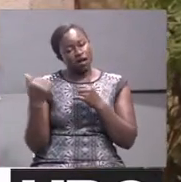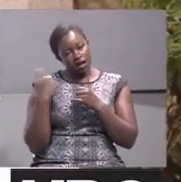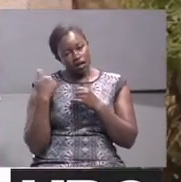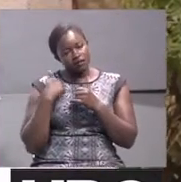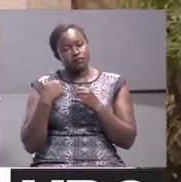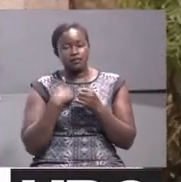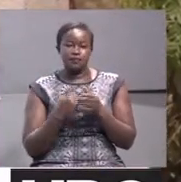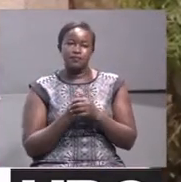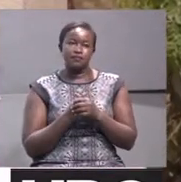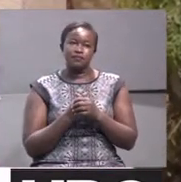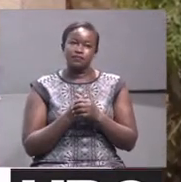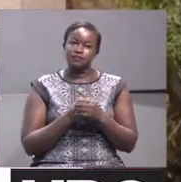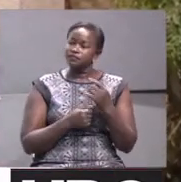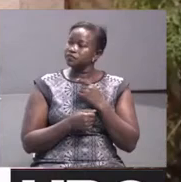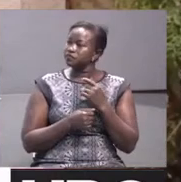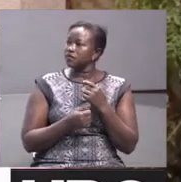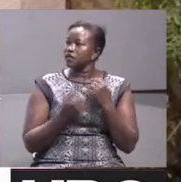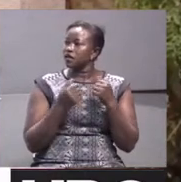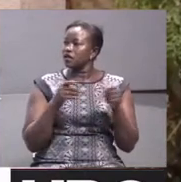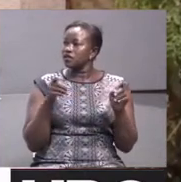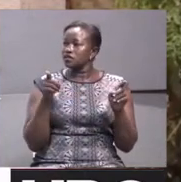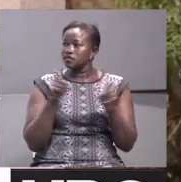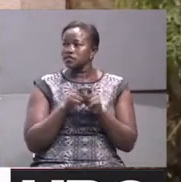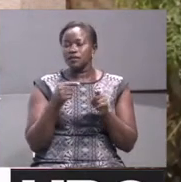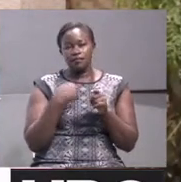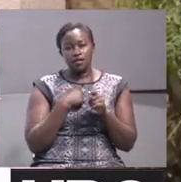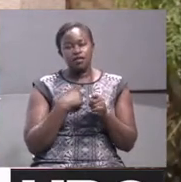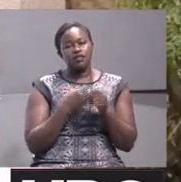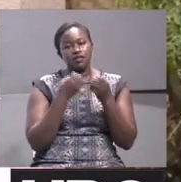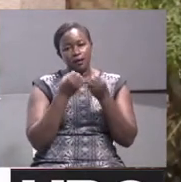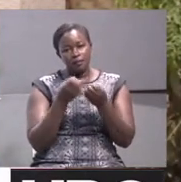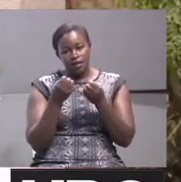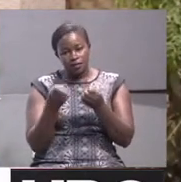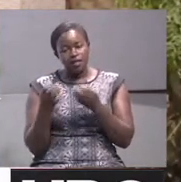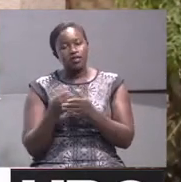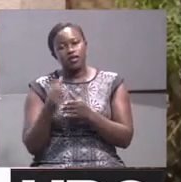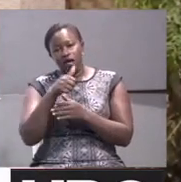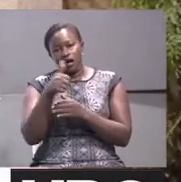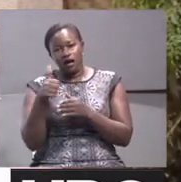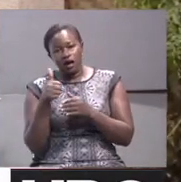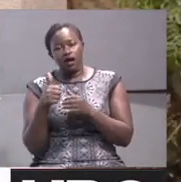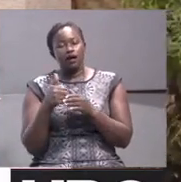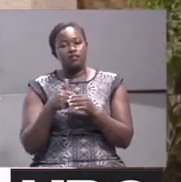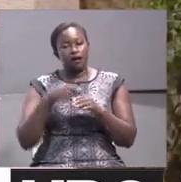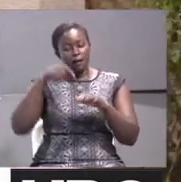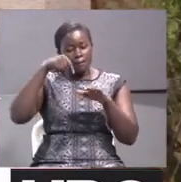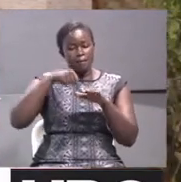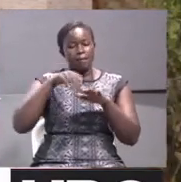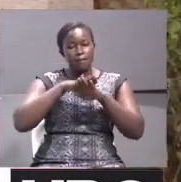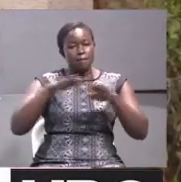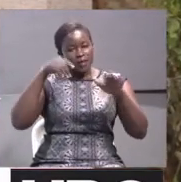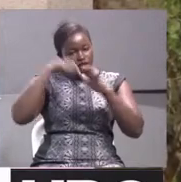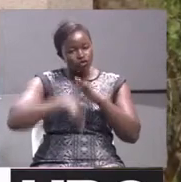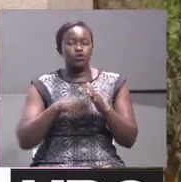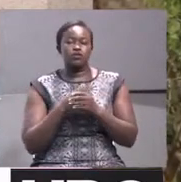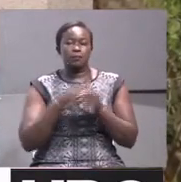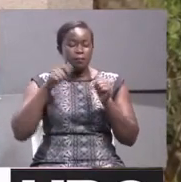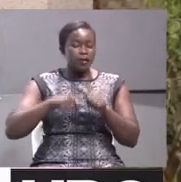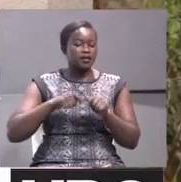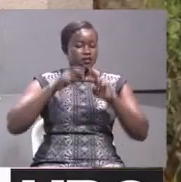to go when it comes to petroleum. But also, there are very many other minerals that we need to explore and see how